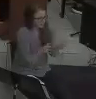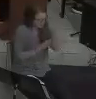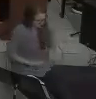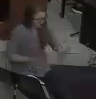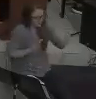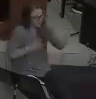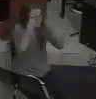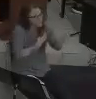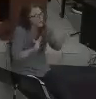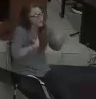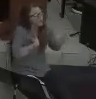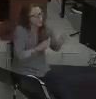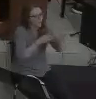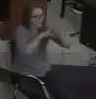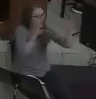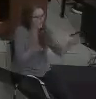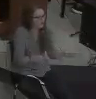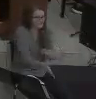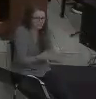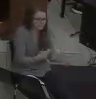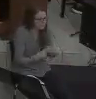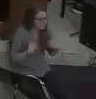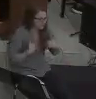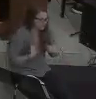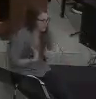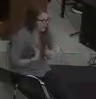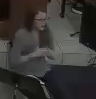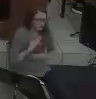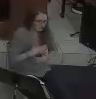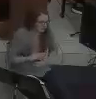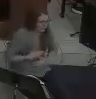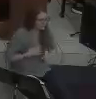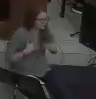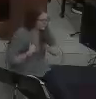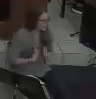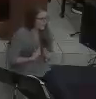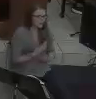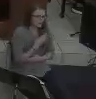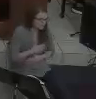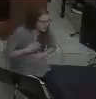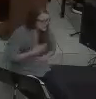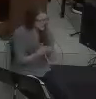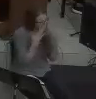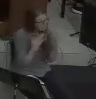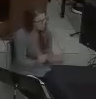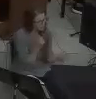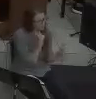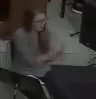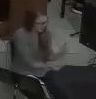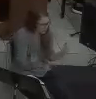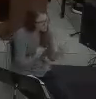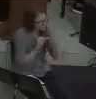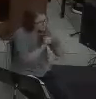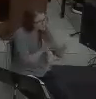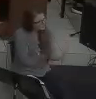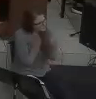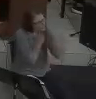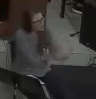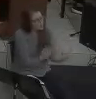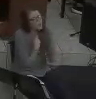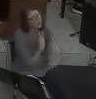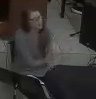are tired in their bodies and their feet. I am grateful for those who continue to offer a voice of love